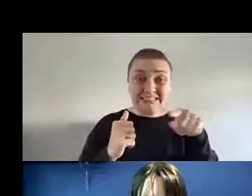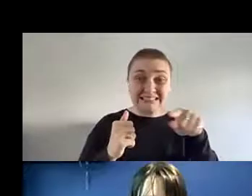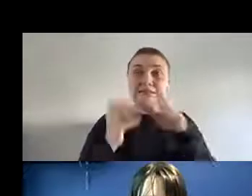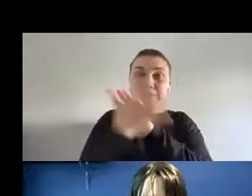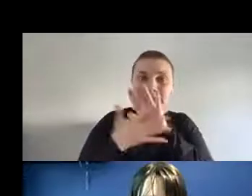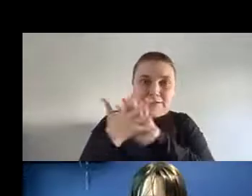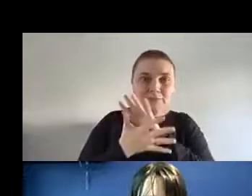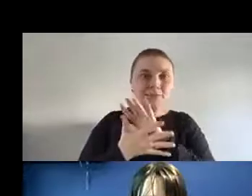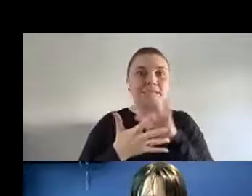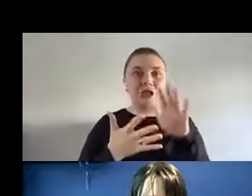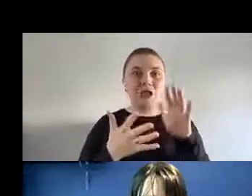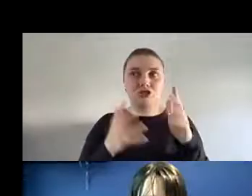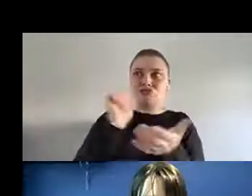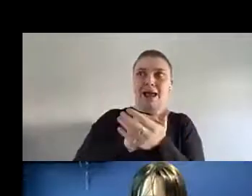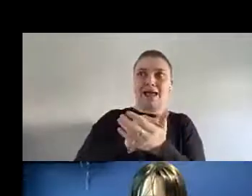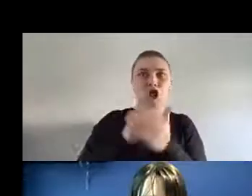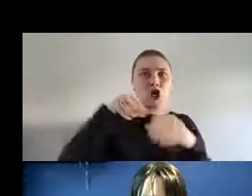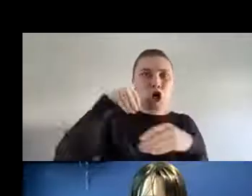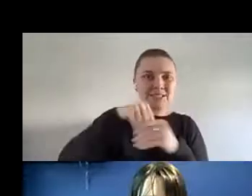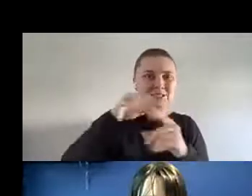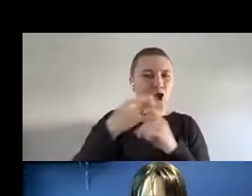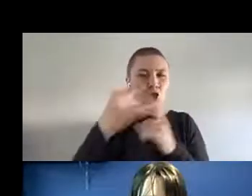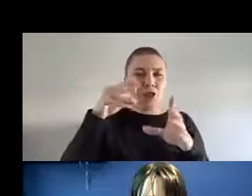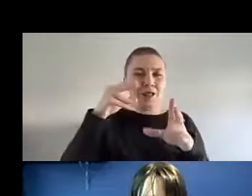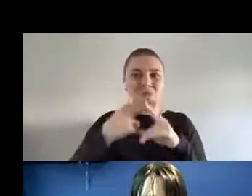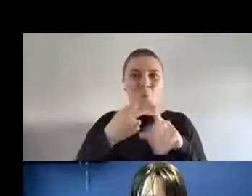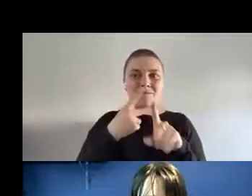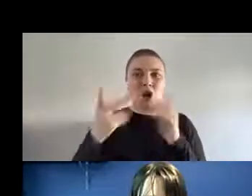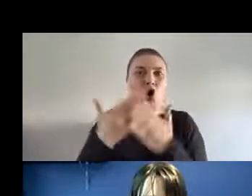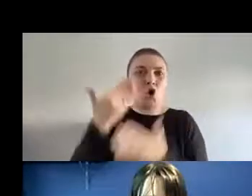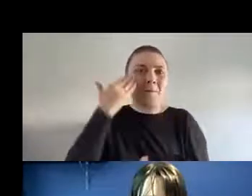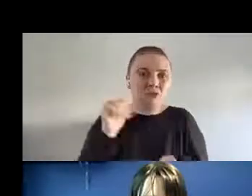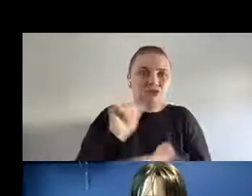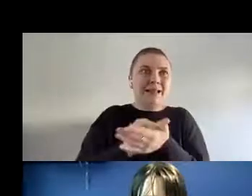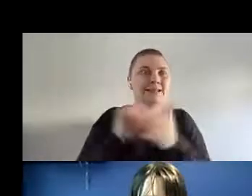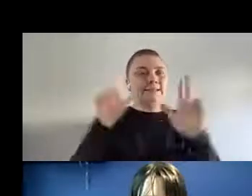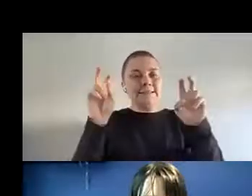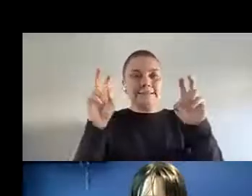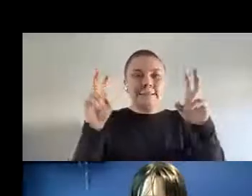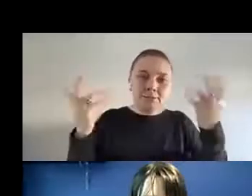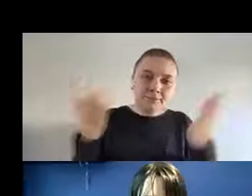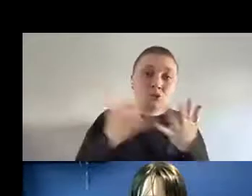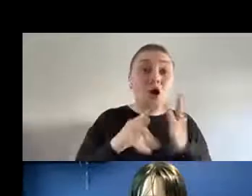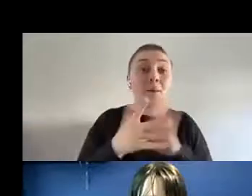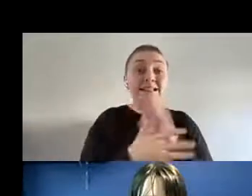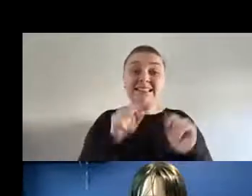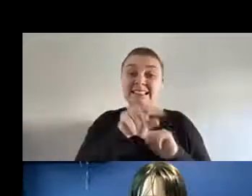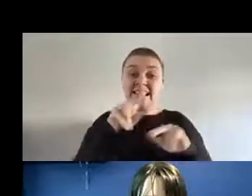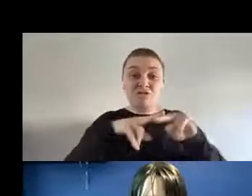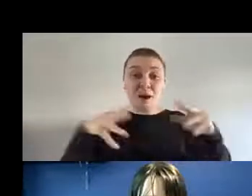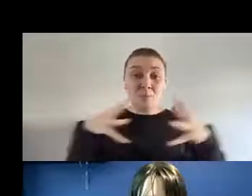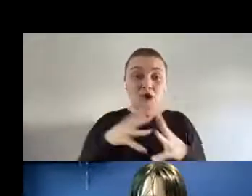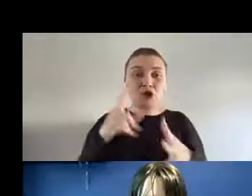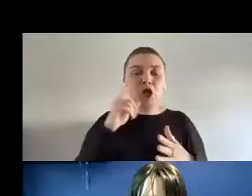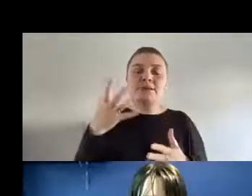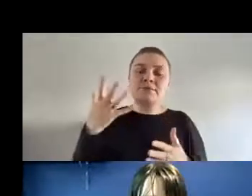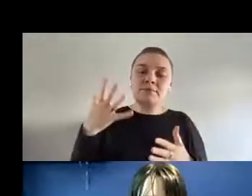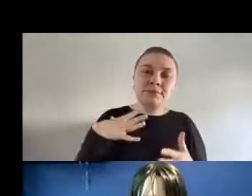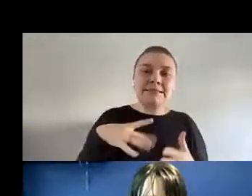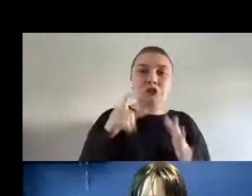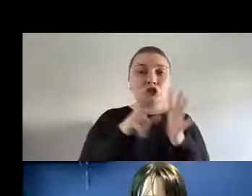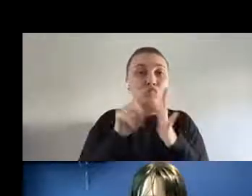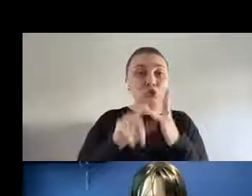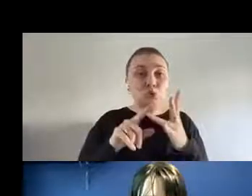social context for violence against women. And of course, this framework also highlights the essential actions that we can take as members